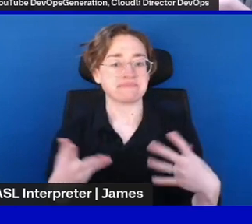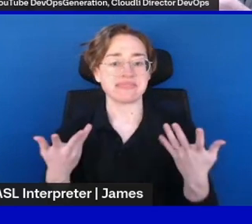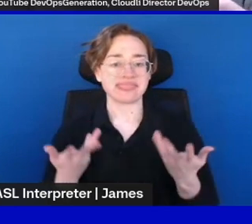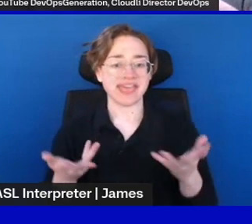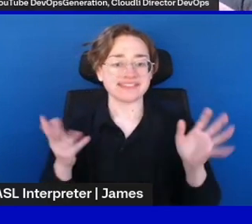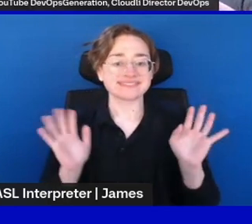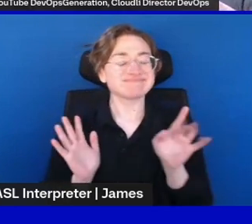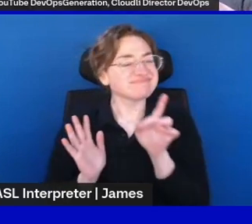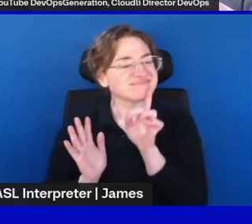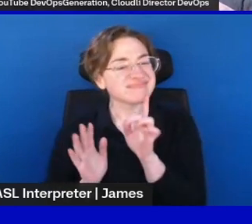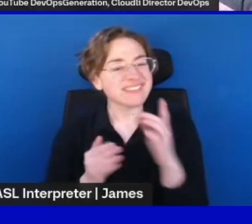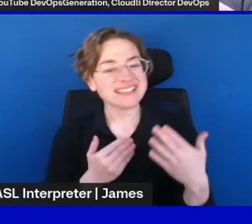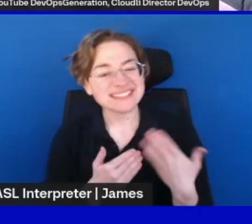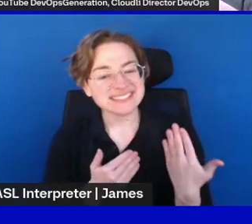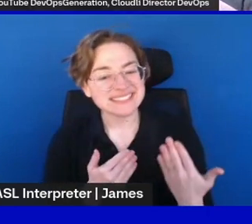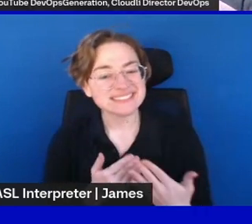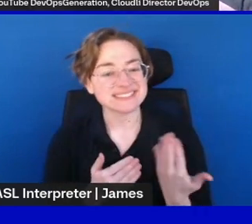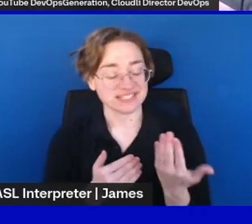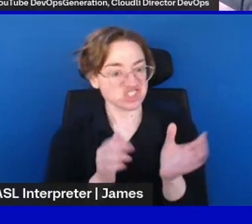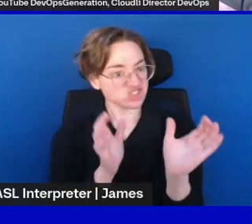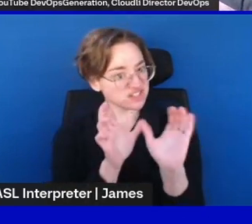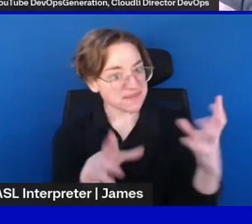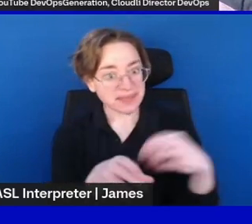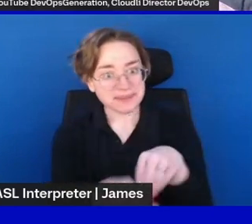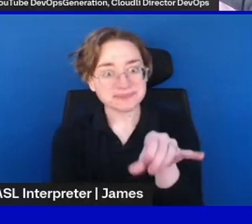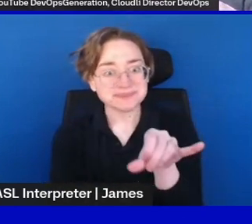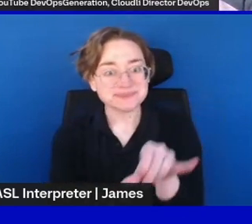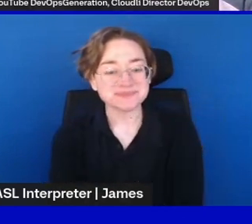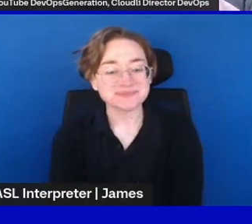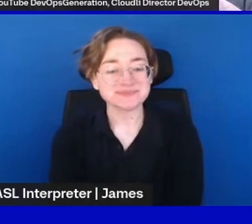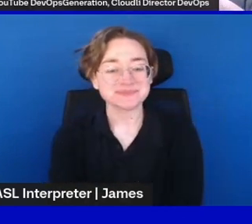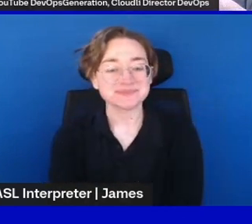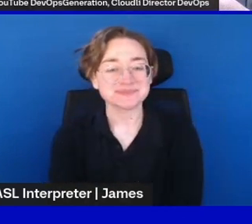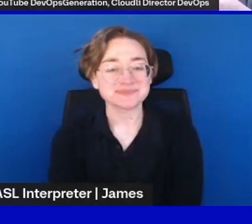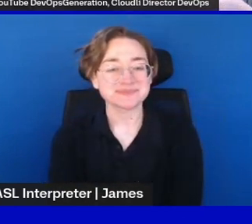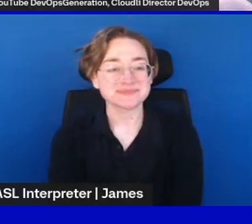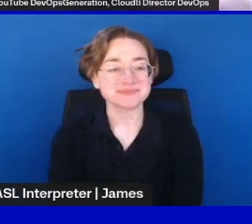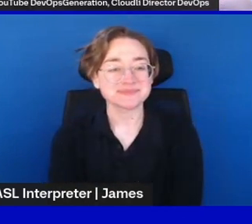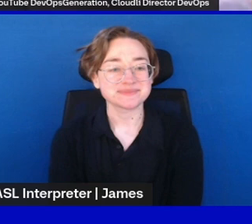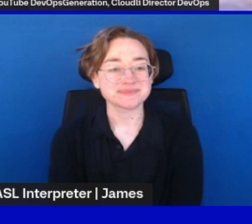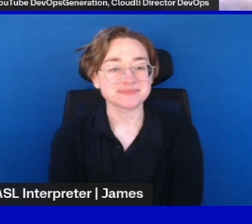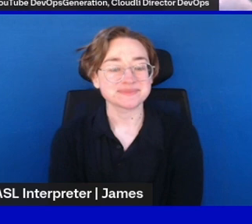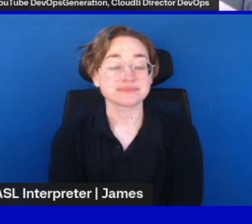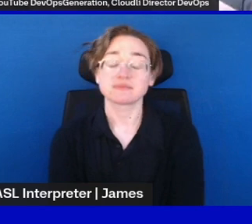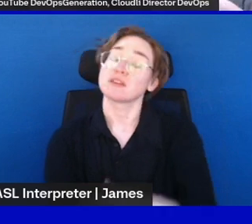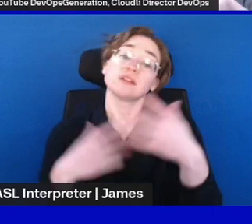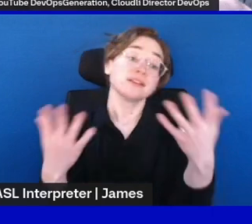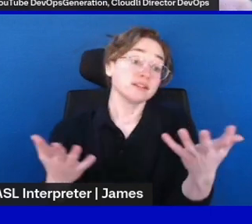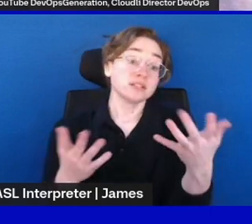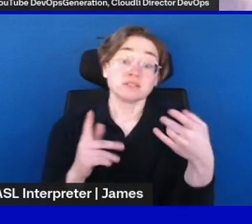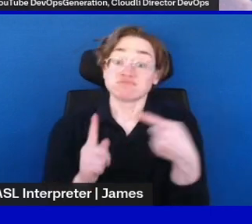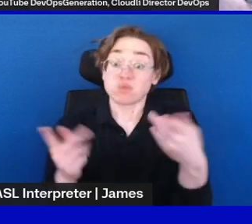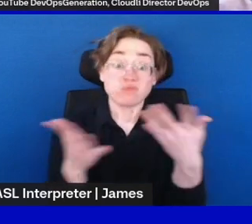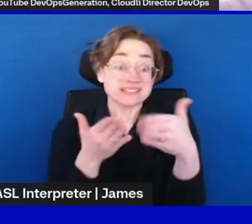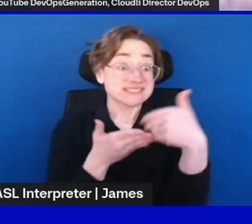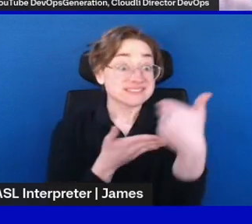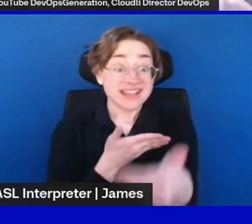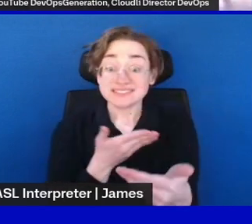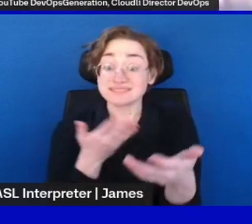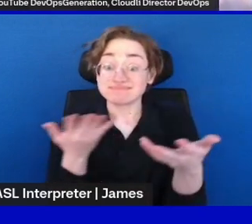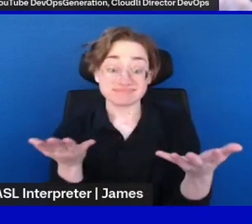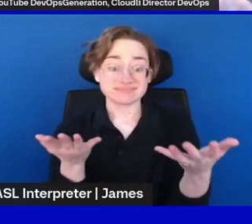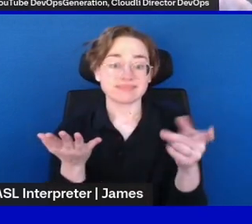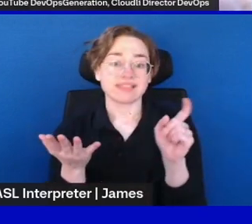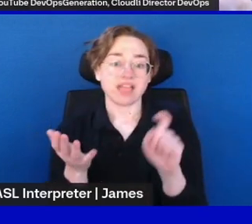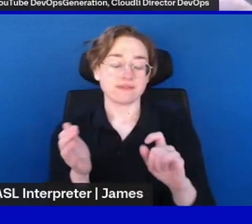really easy, even certificates. So what's next? You need to go ahead and